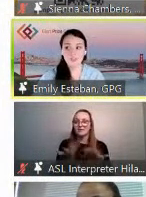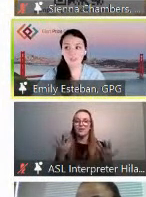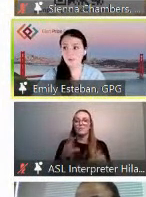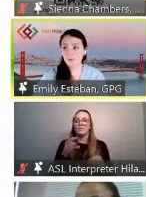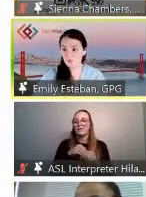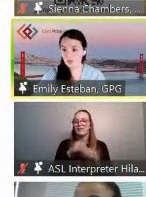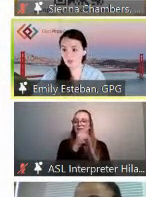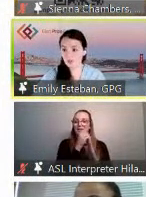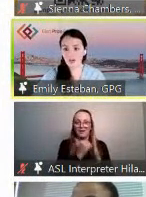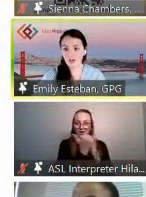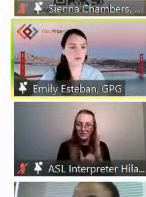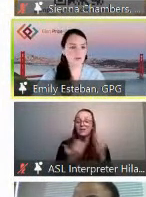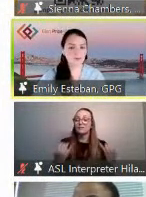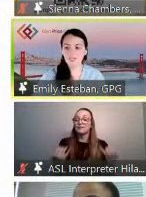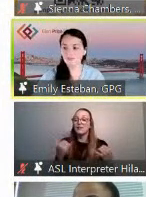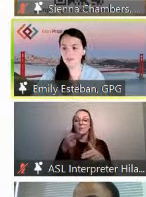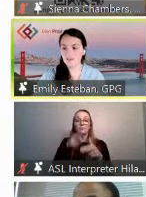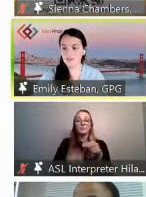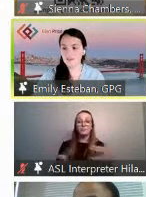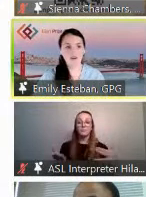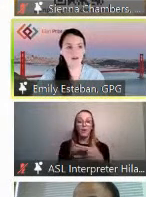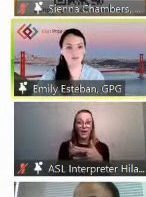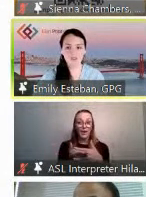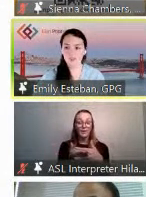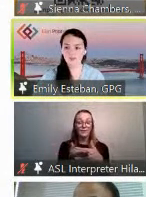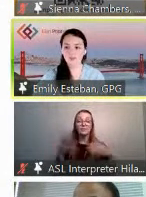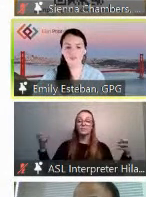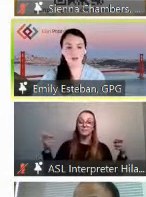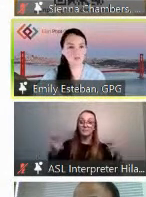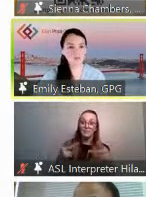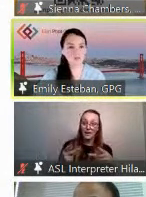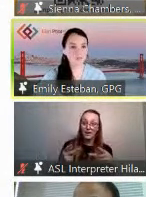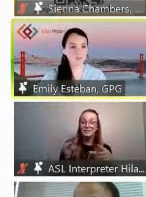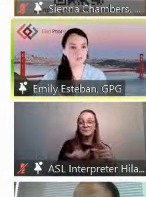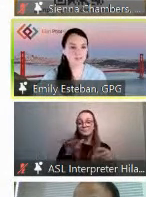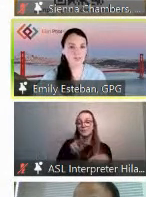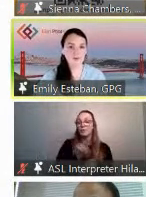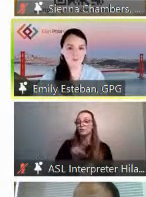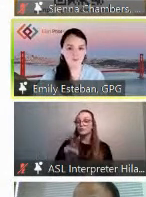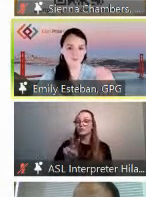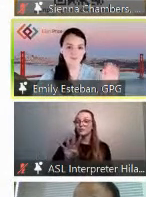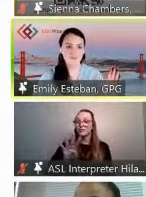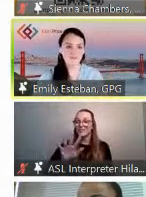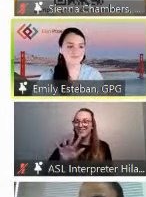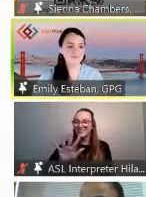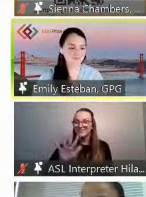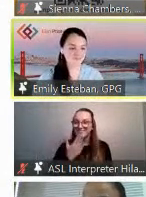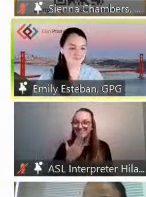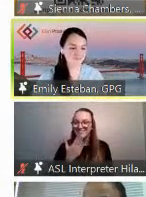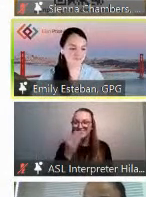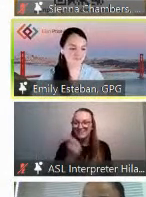move into a brief break and then we will reconvene at around 2:45. Thank you all.